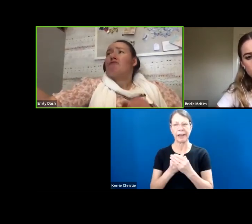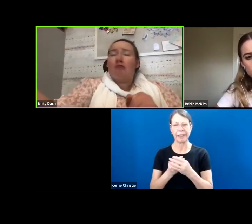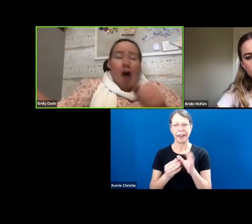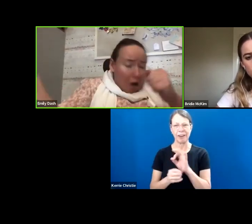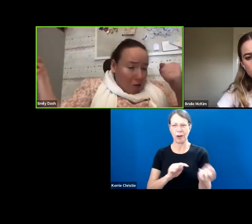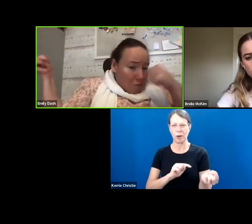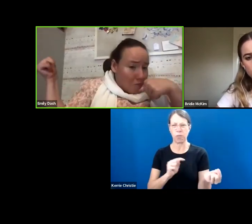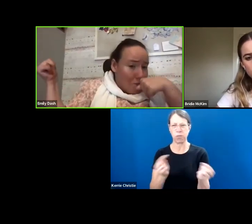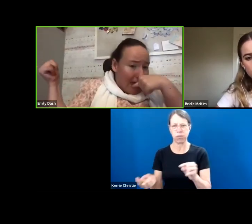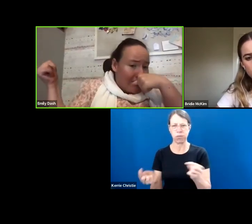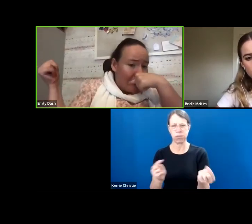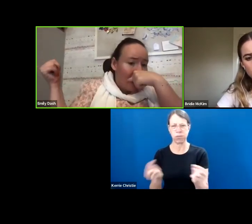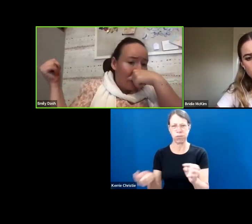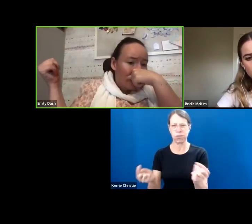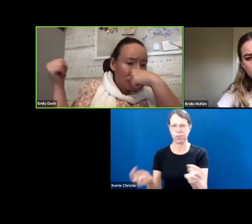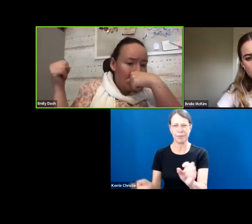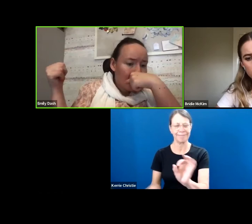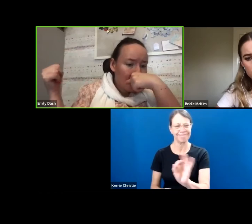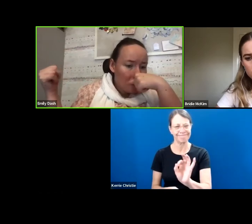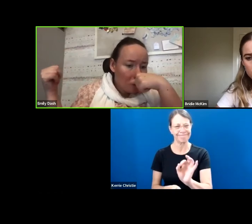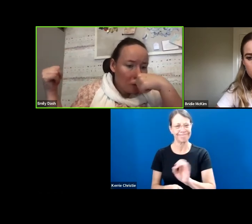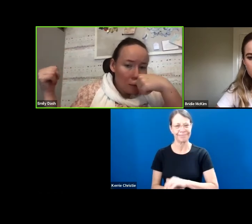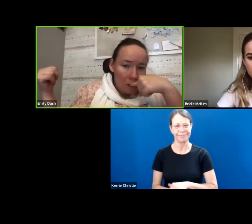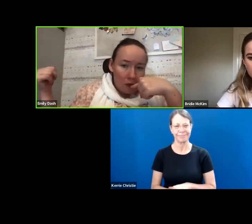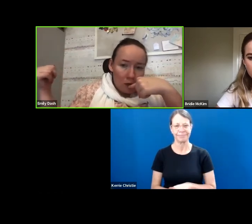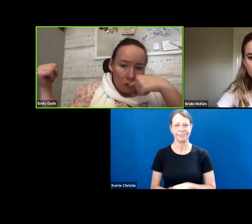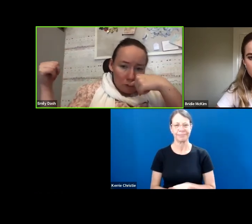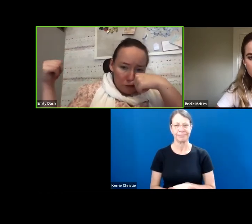and not make it